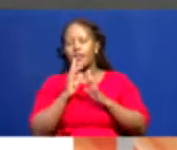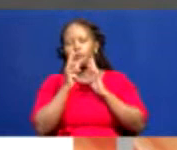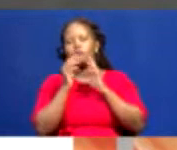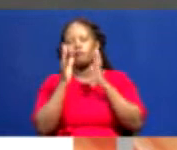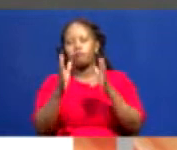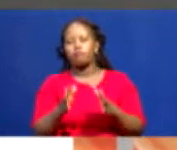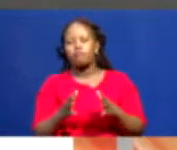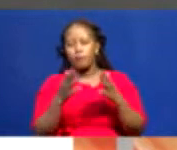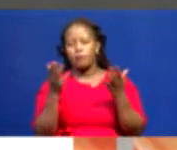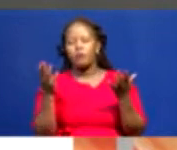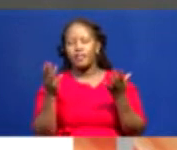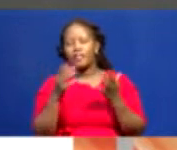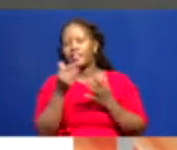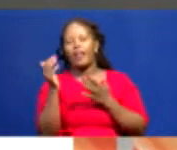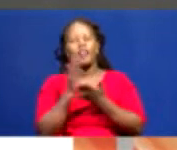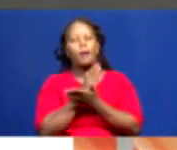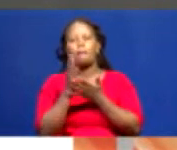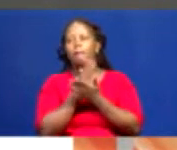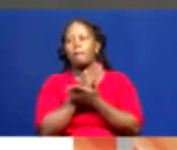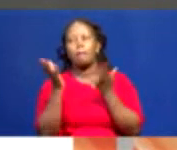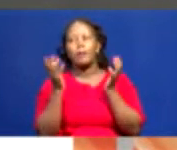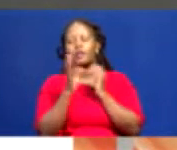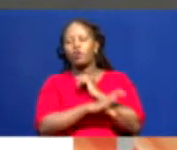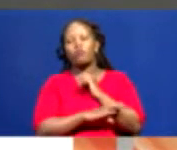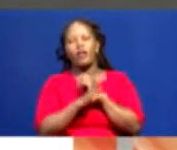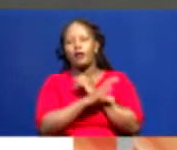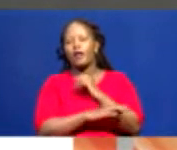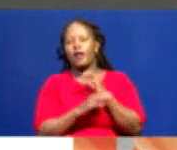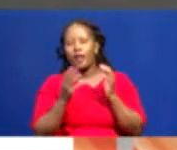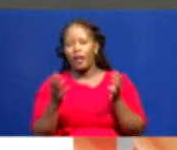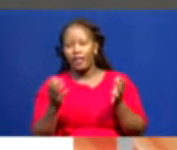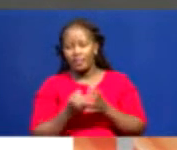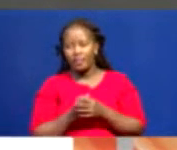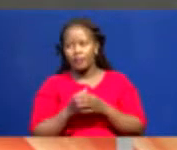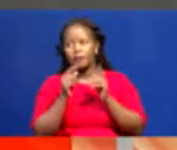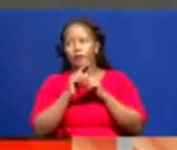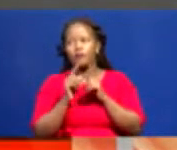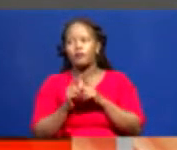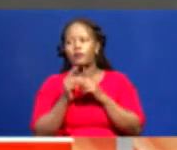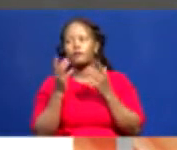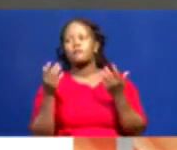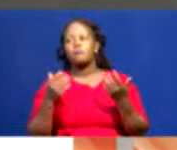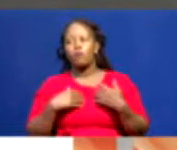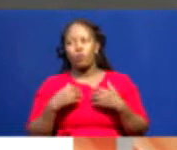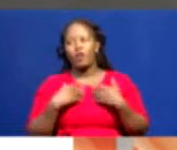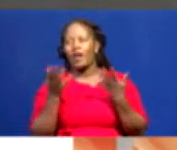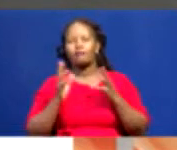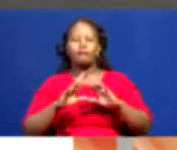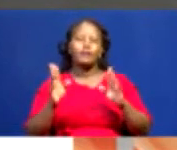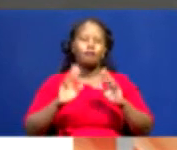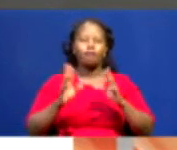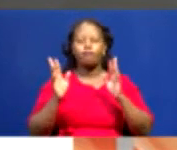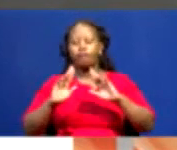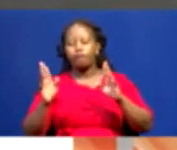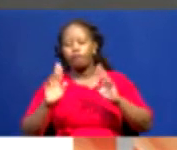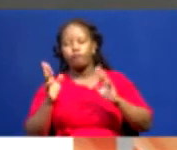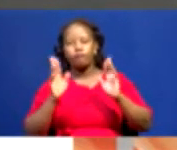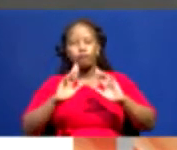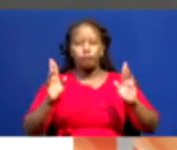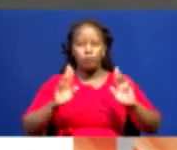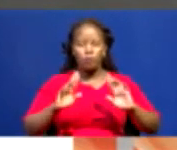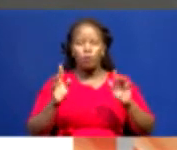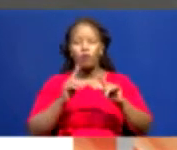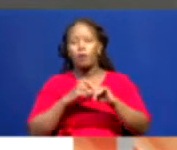colleagues in other parts of the country. I'm told they are preparing themselves. But remember,